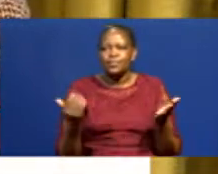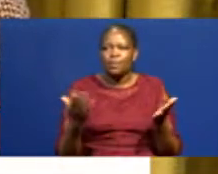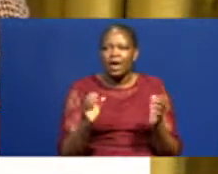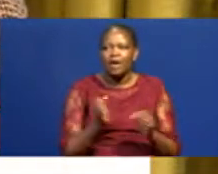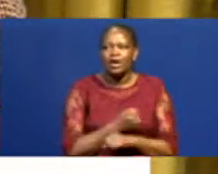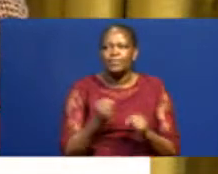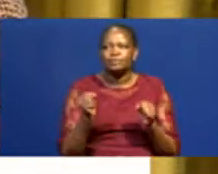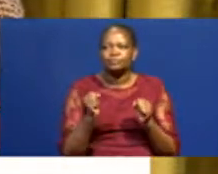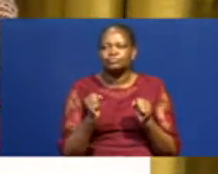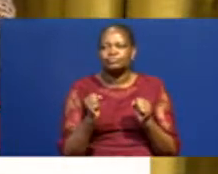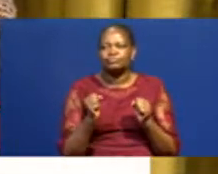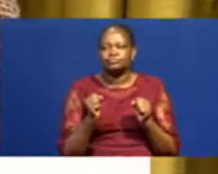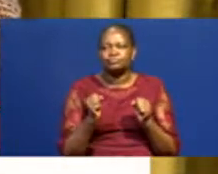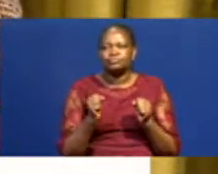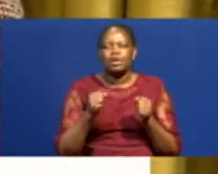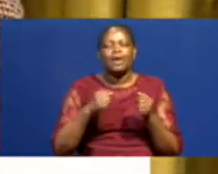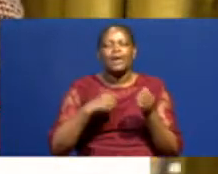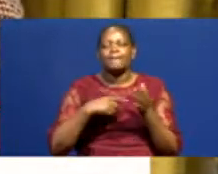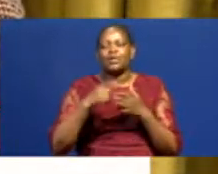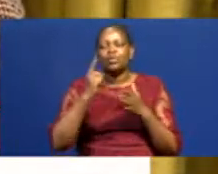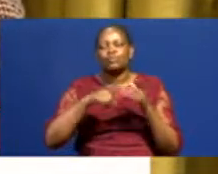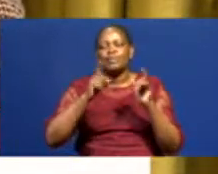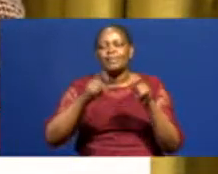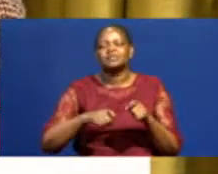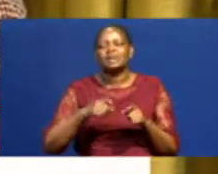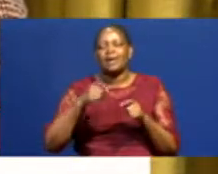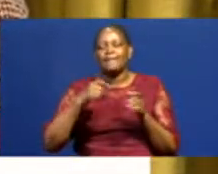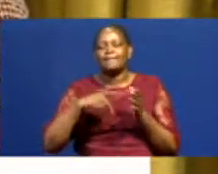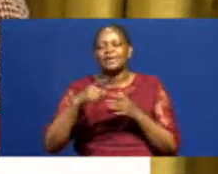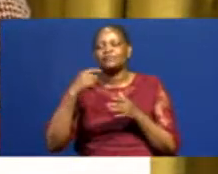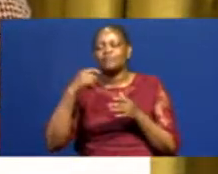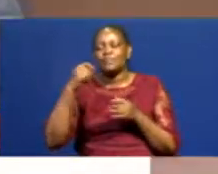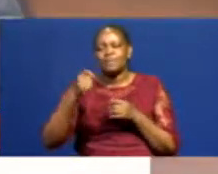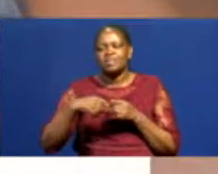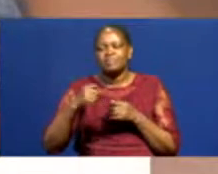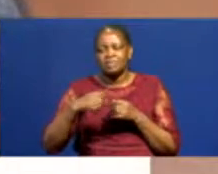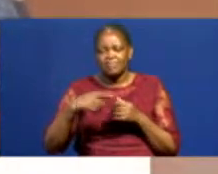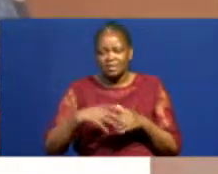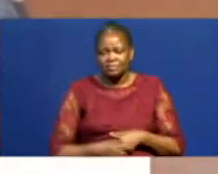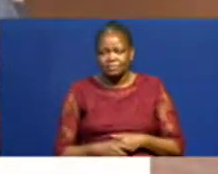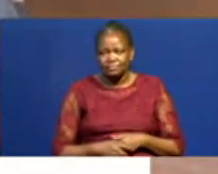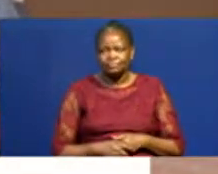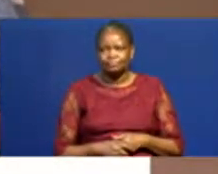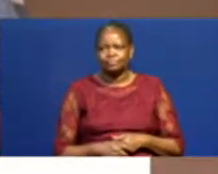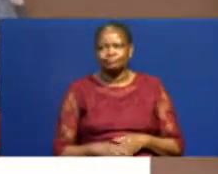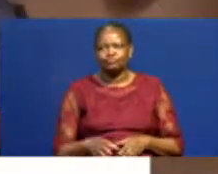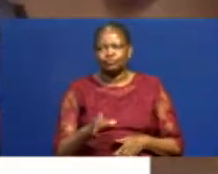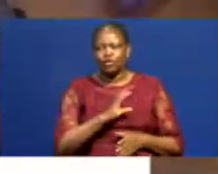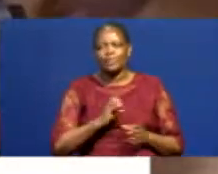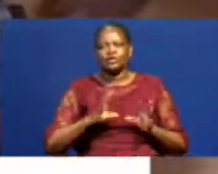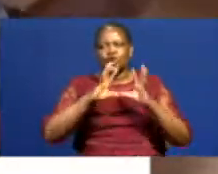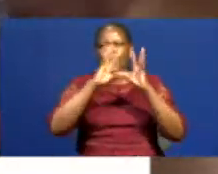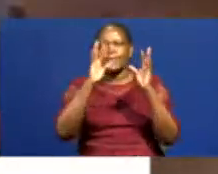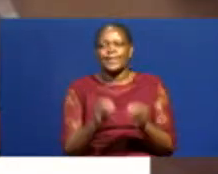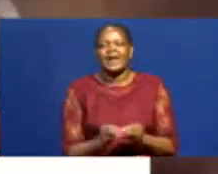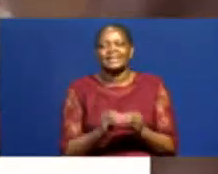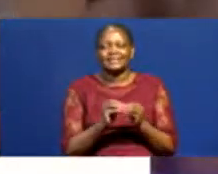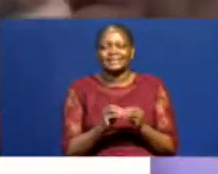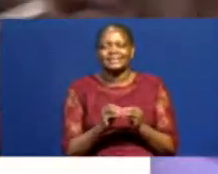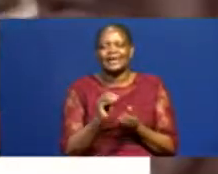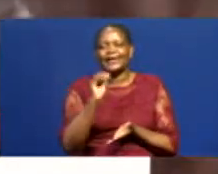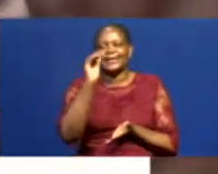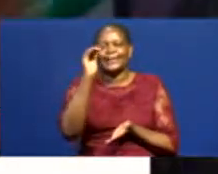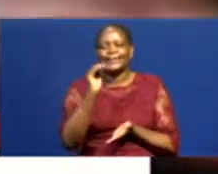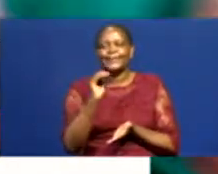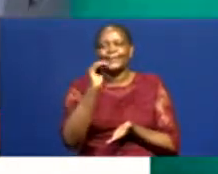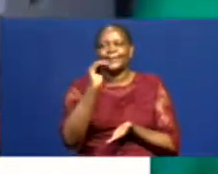able to meet statutory engagements, obligations. They say the commission's budget has been progressively reducing over